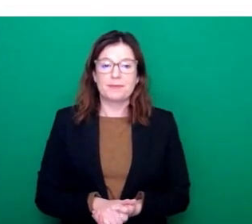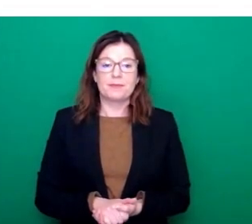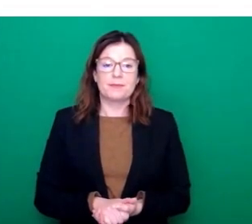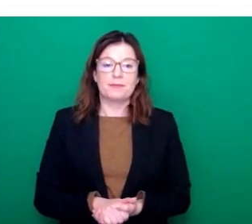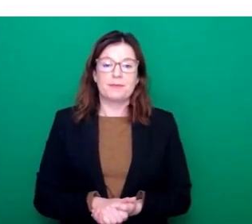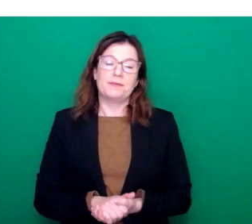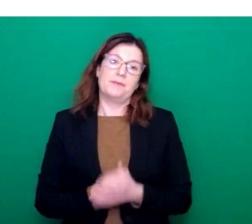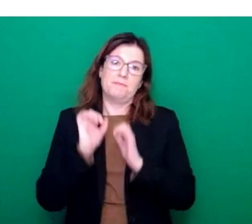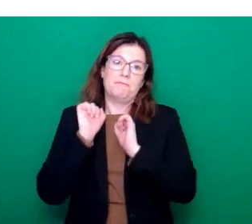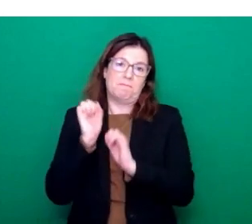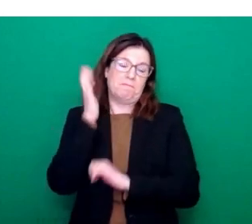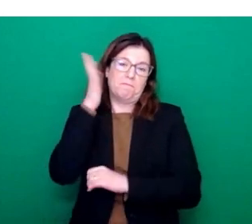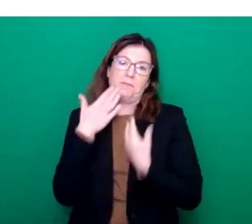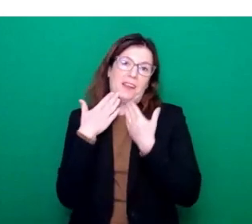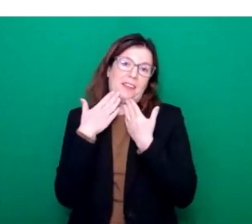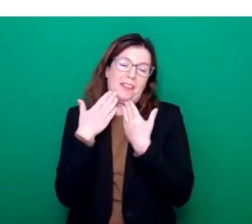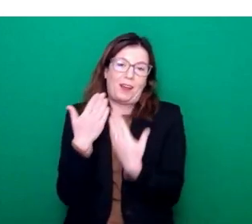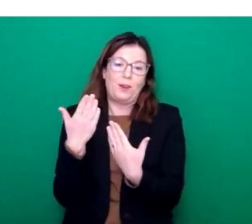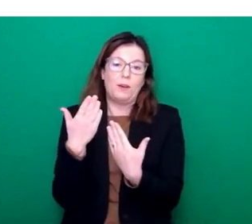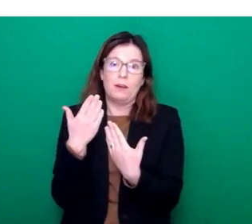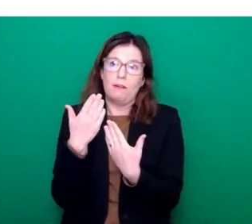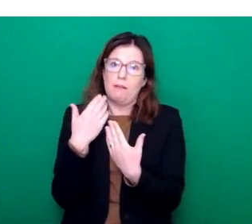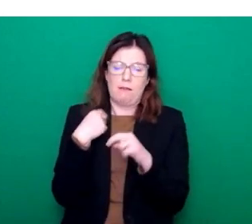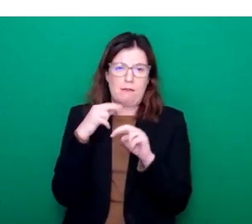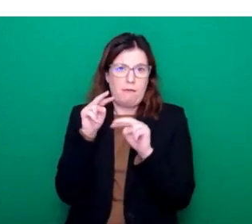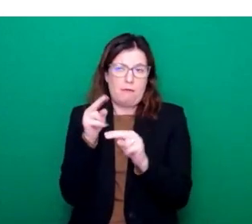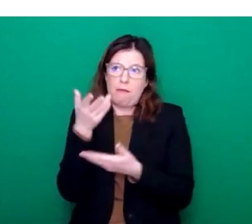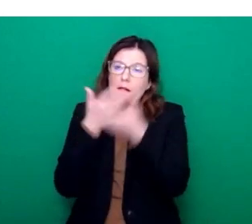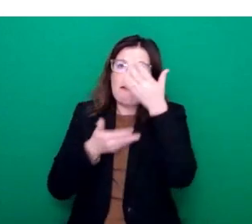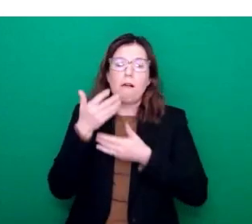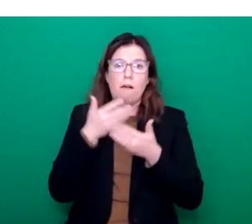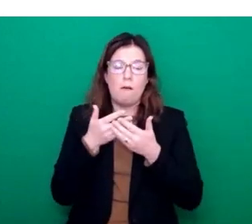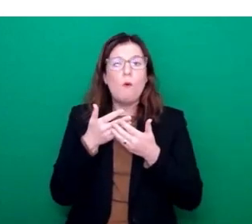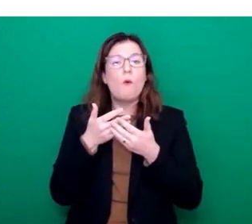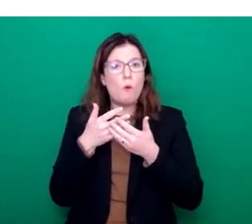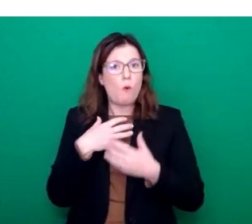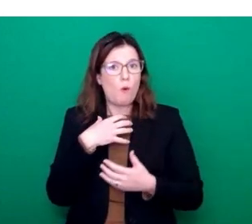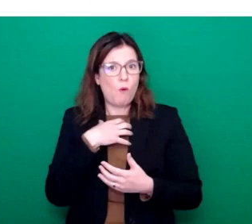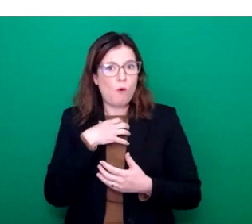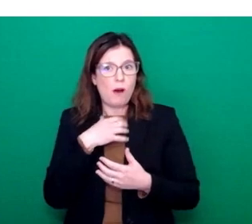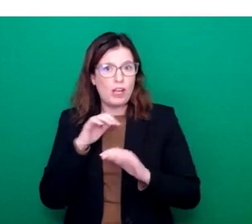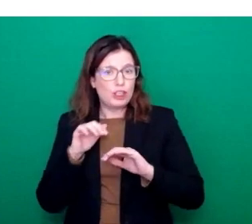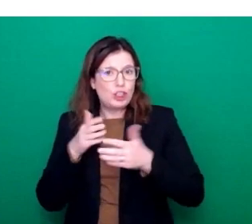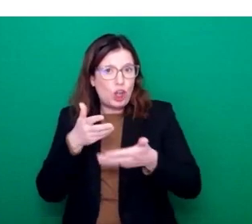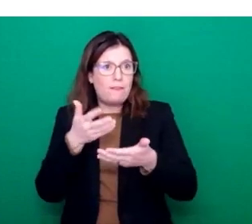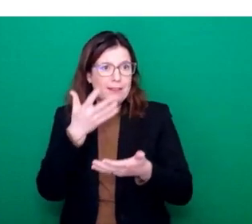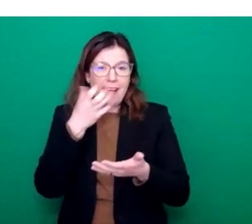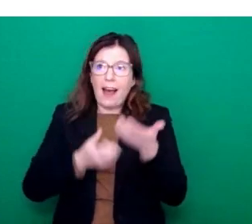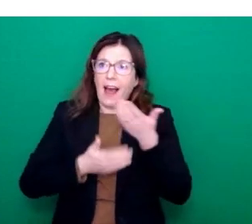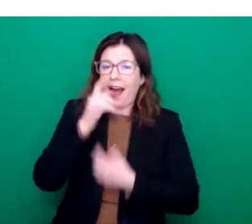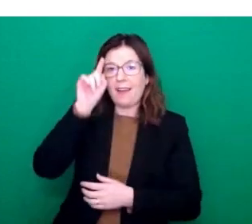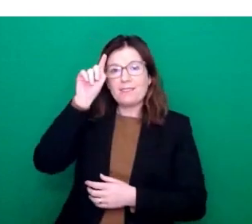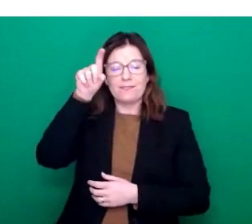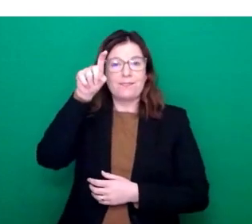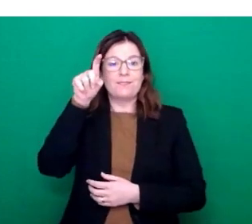Leo, thank you so much. What was brilliant in your session was really being able to hear about a service that's innovating and to see